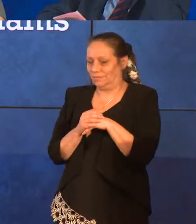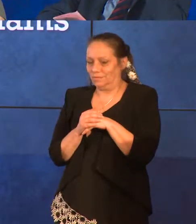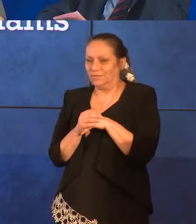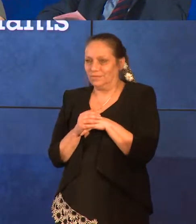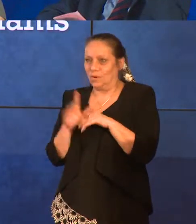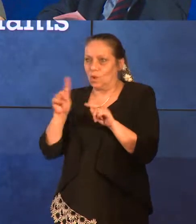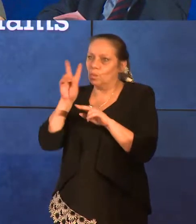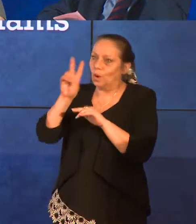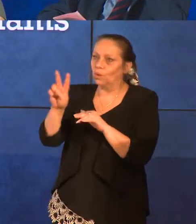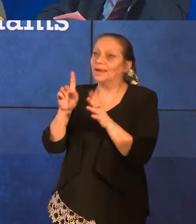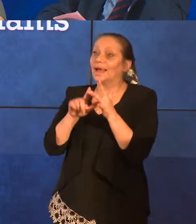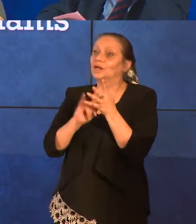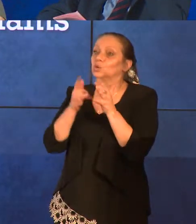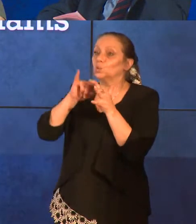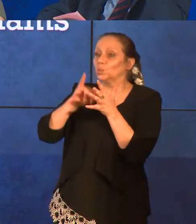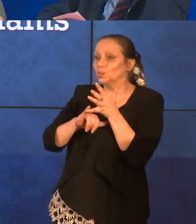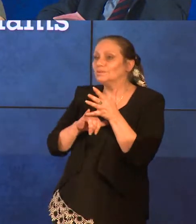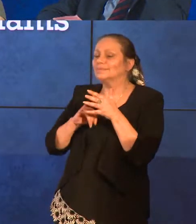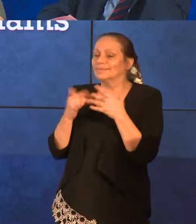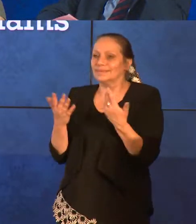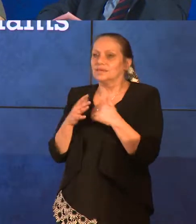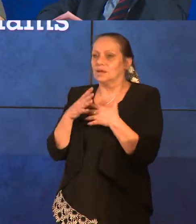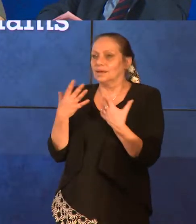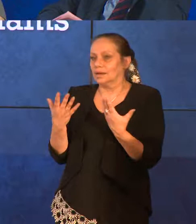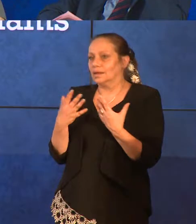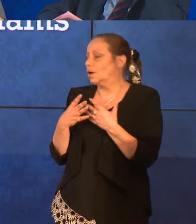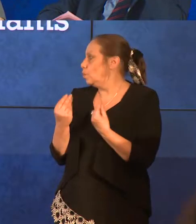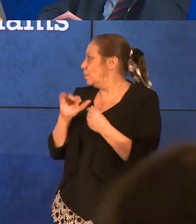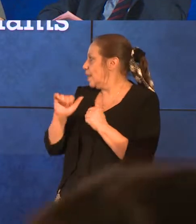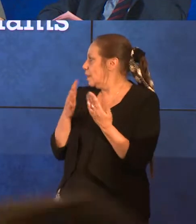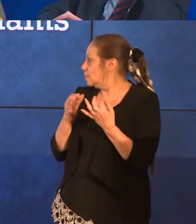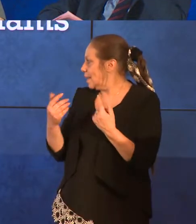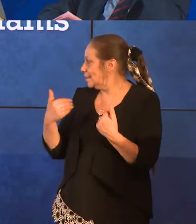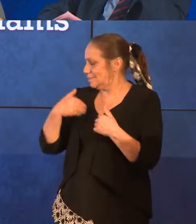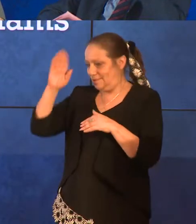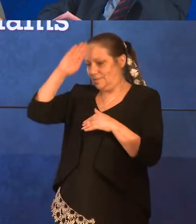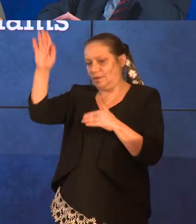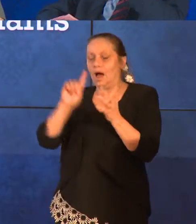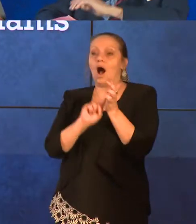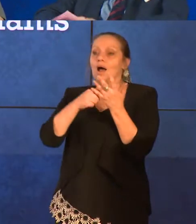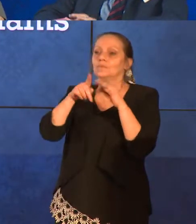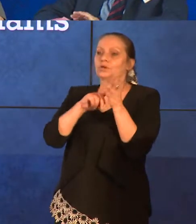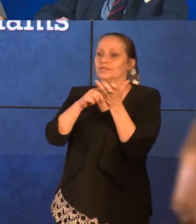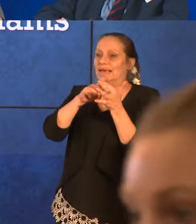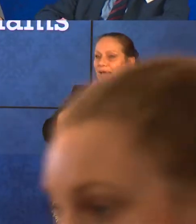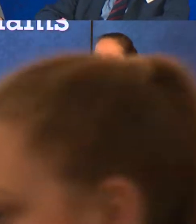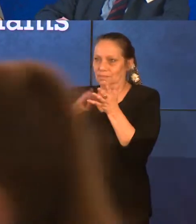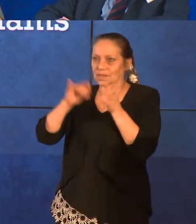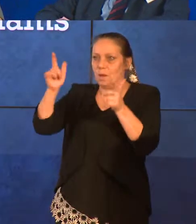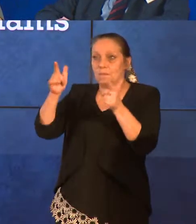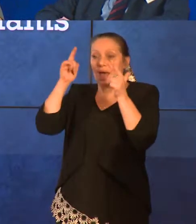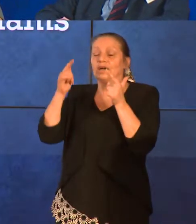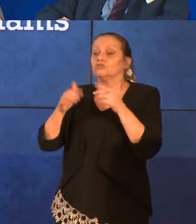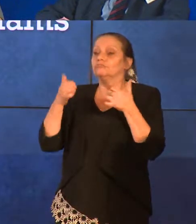looking at issues with participants' plans. Great. I'm Lucy Adams. I'm the Manager of